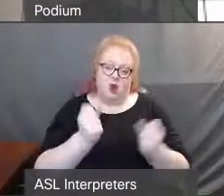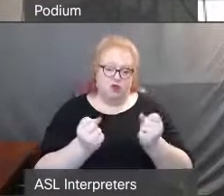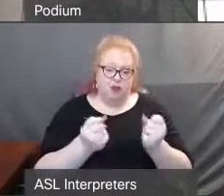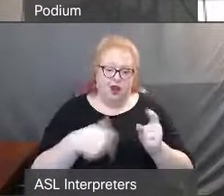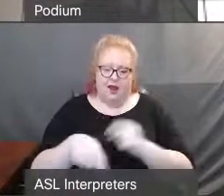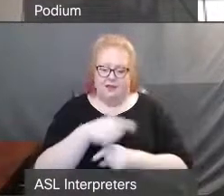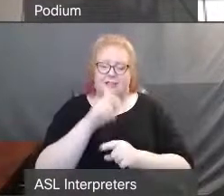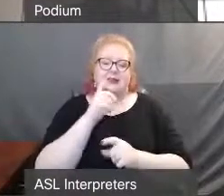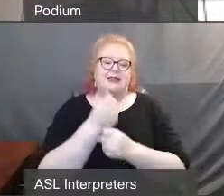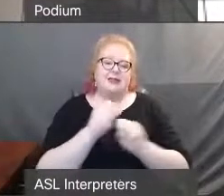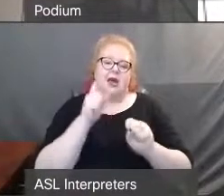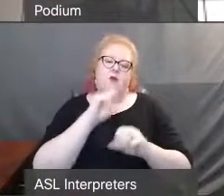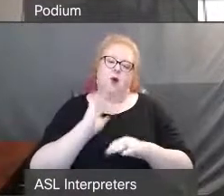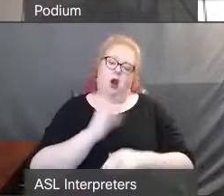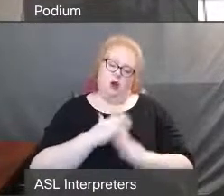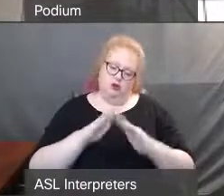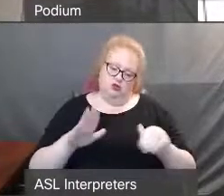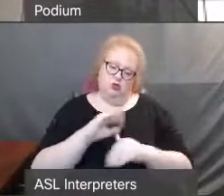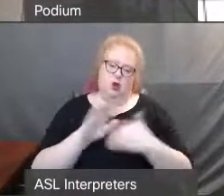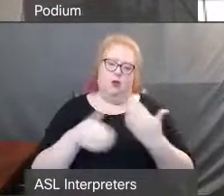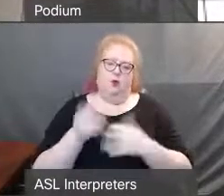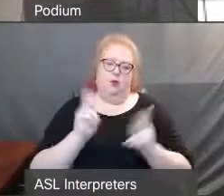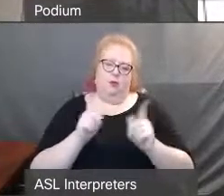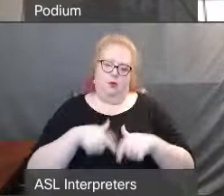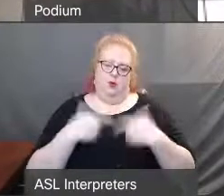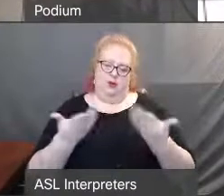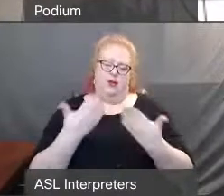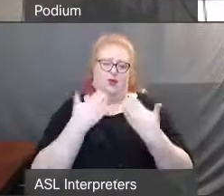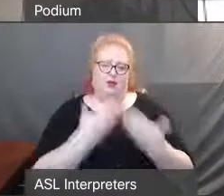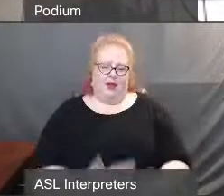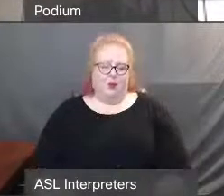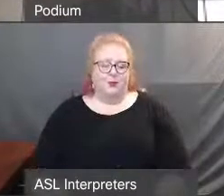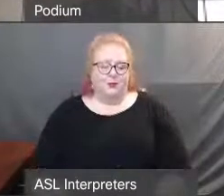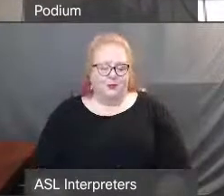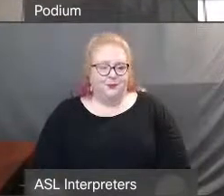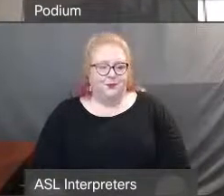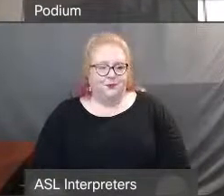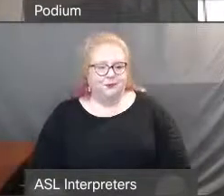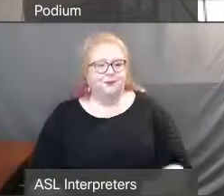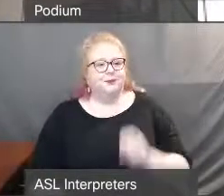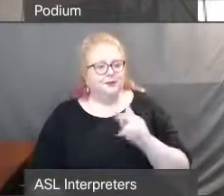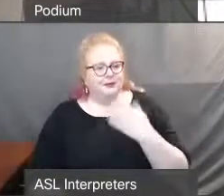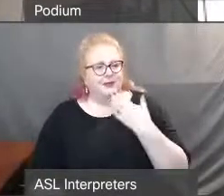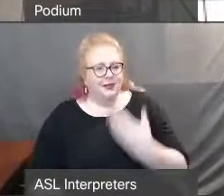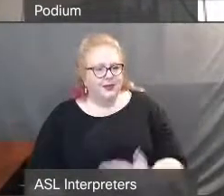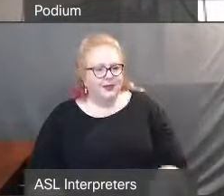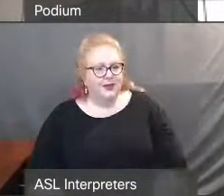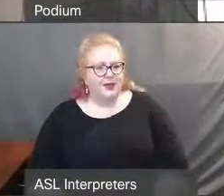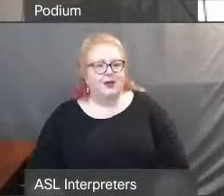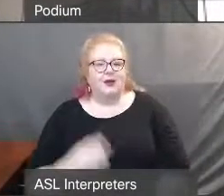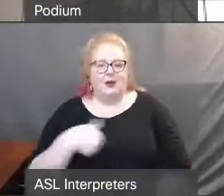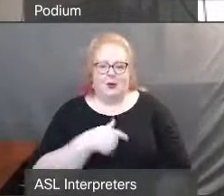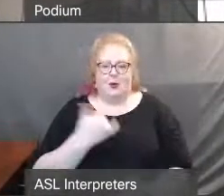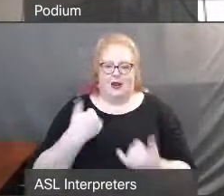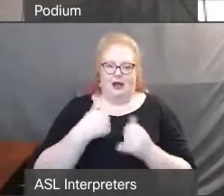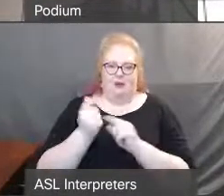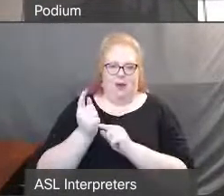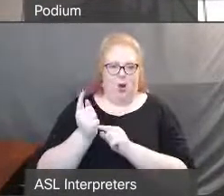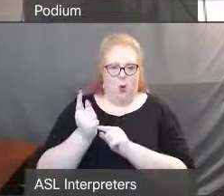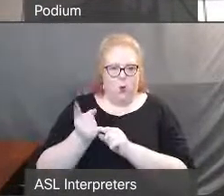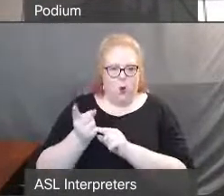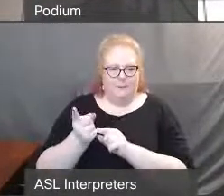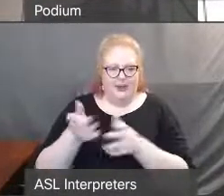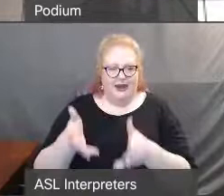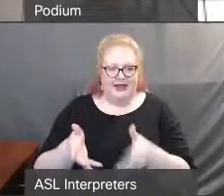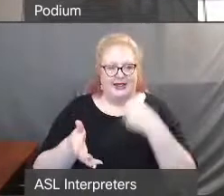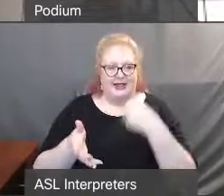and all of those that live here. Thank you. Okay, thank you, Ms. Hiles. We are at about a minute right now. I am going